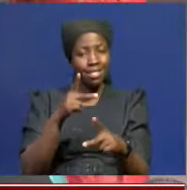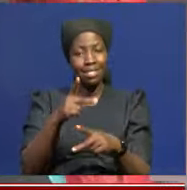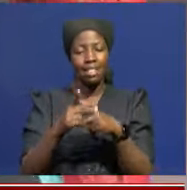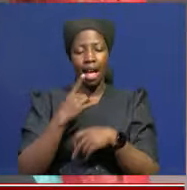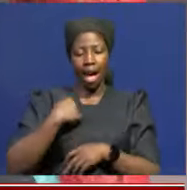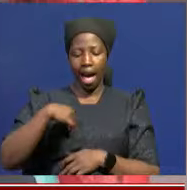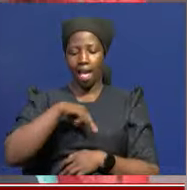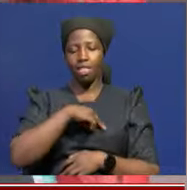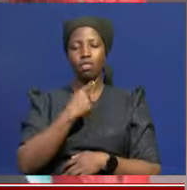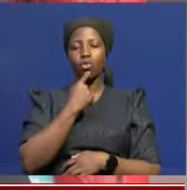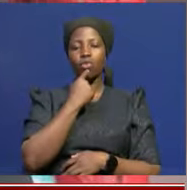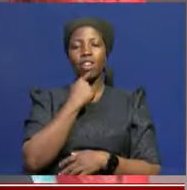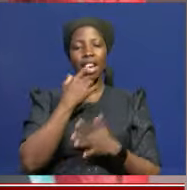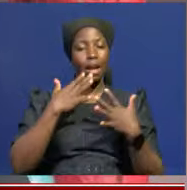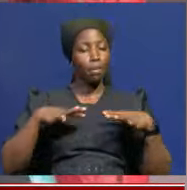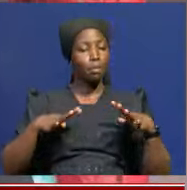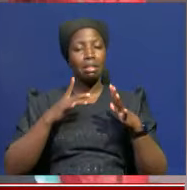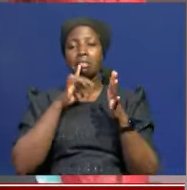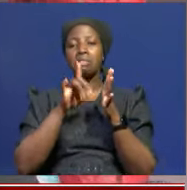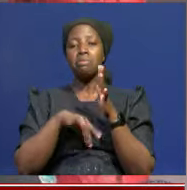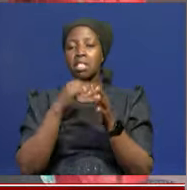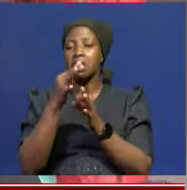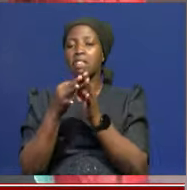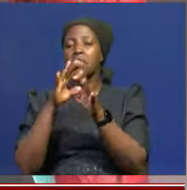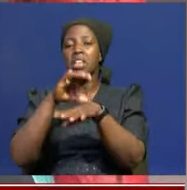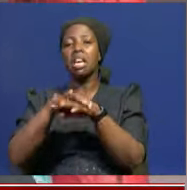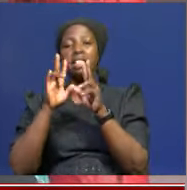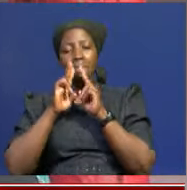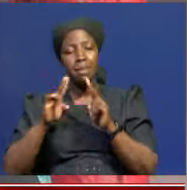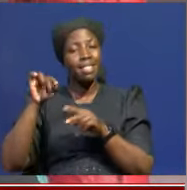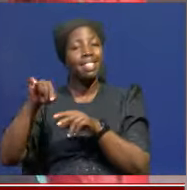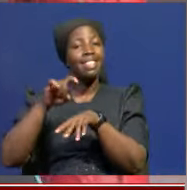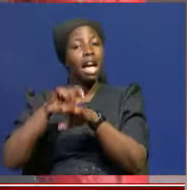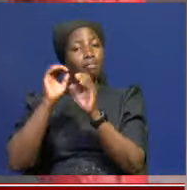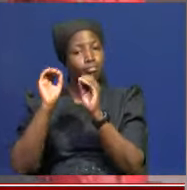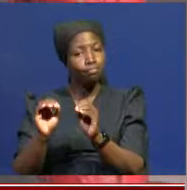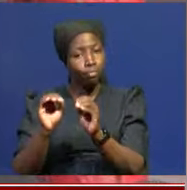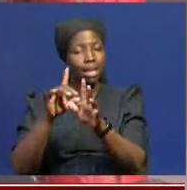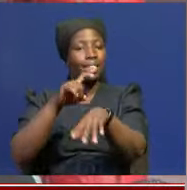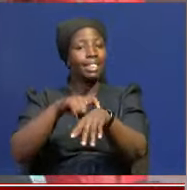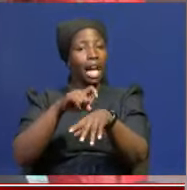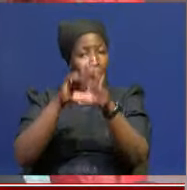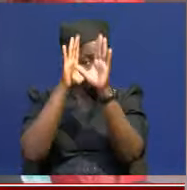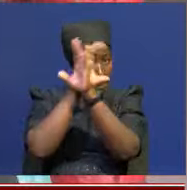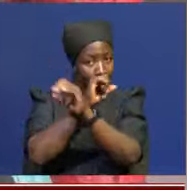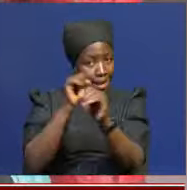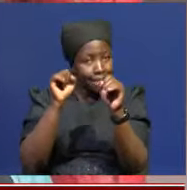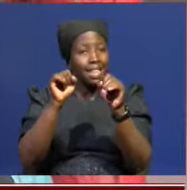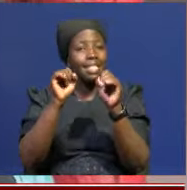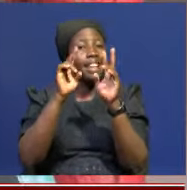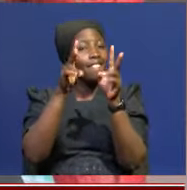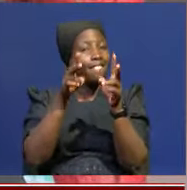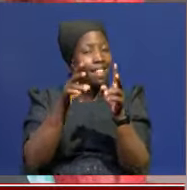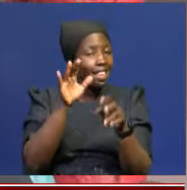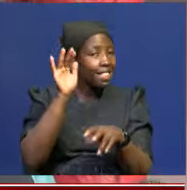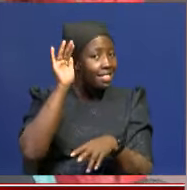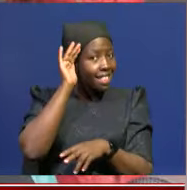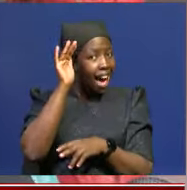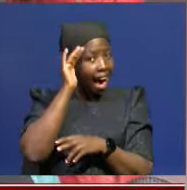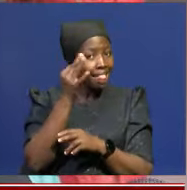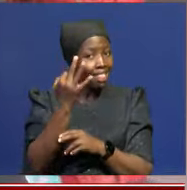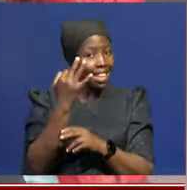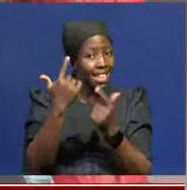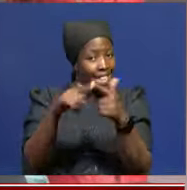Turkana tunasema tusipopata amani wakati huu ambayo rais anasikia lugha tatu ya jamii